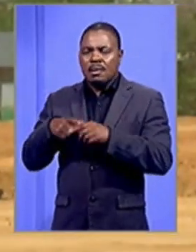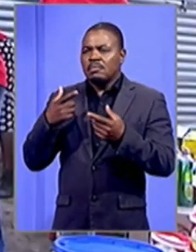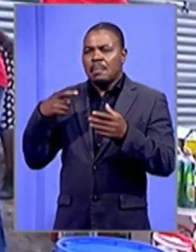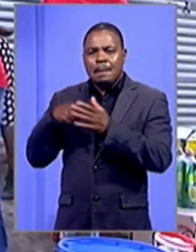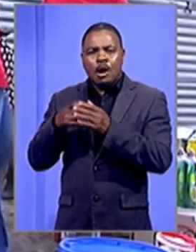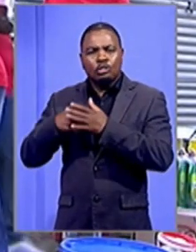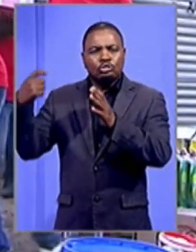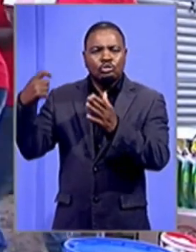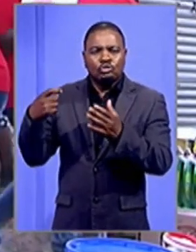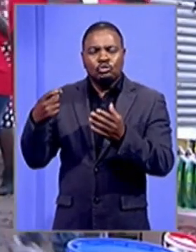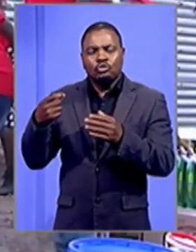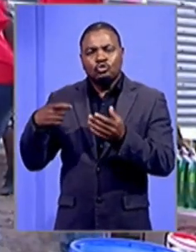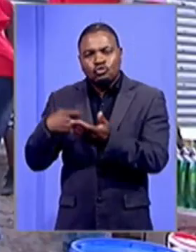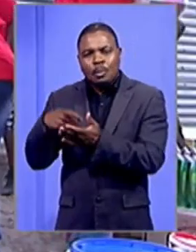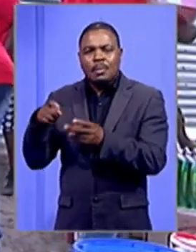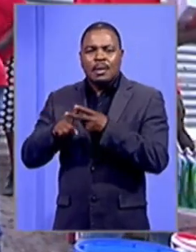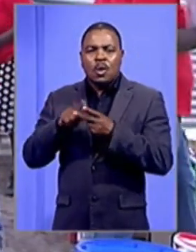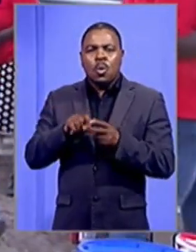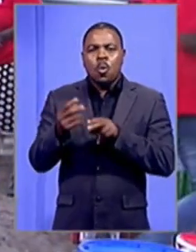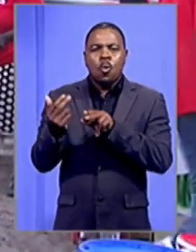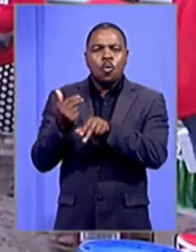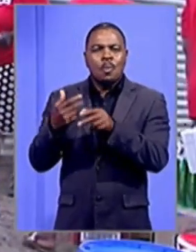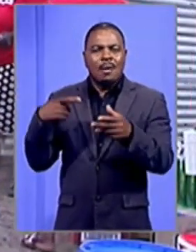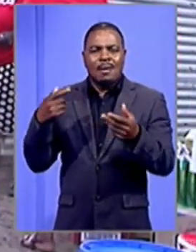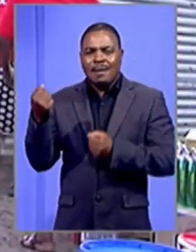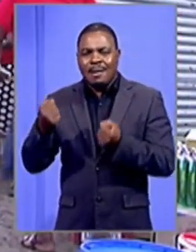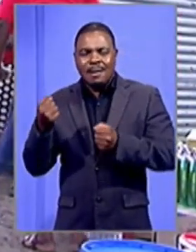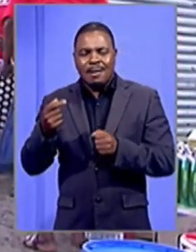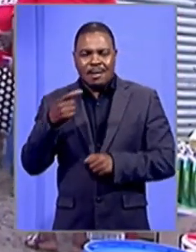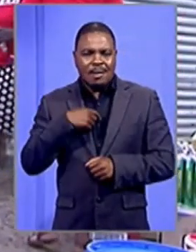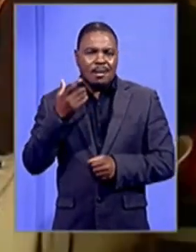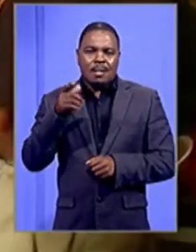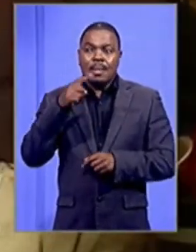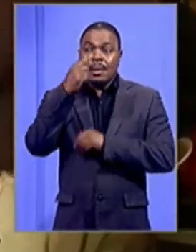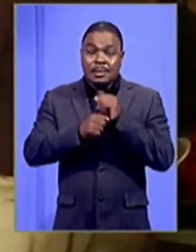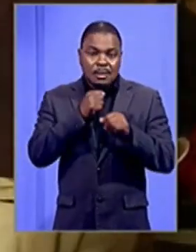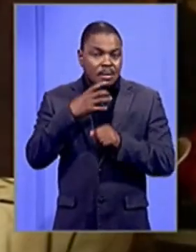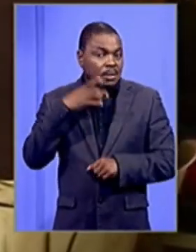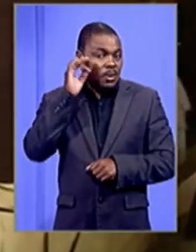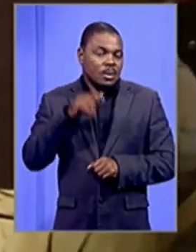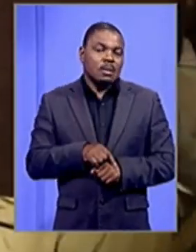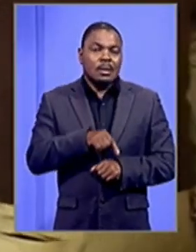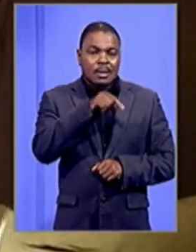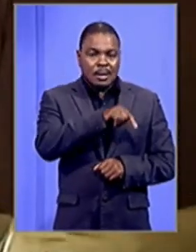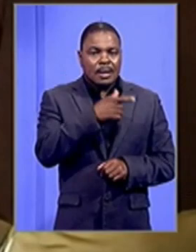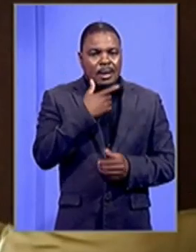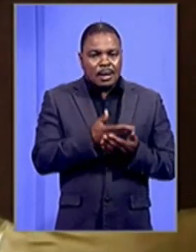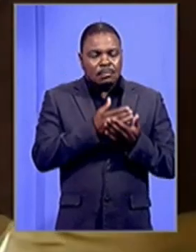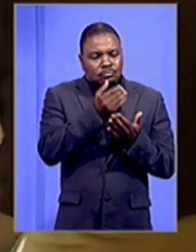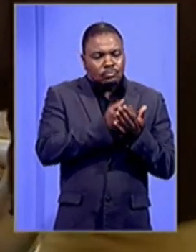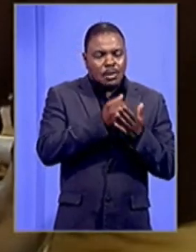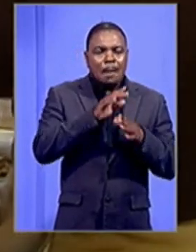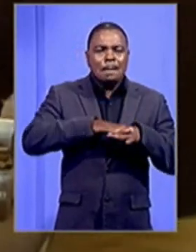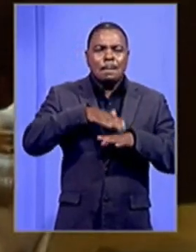buy cars, buy Uber cars. I mean, one of the things that we are excited about as Stokvel for next year is that we are enabling this to be more